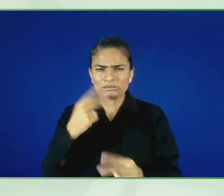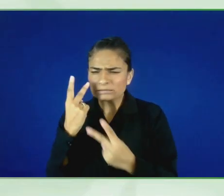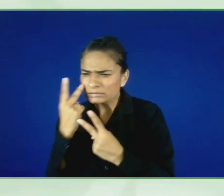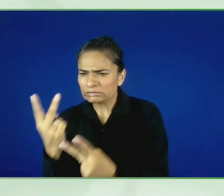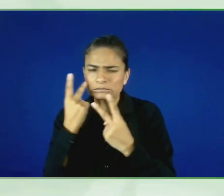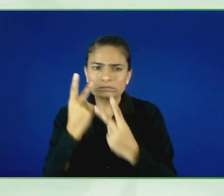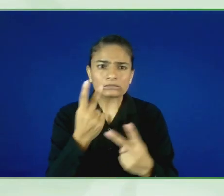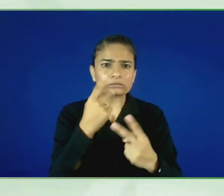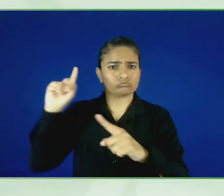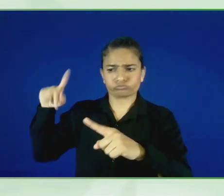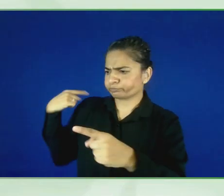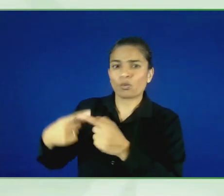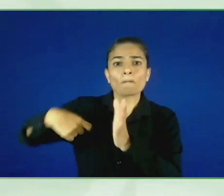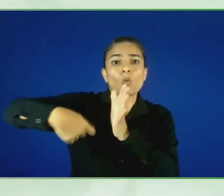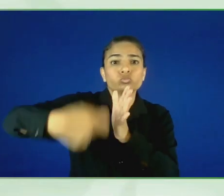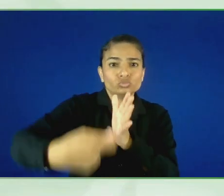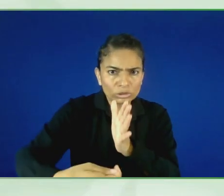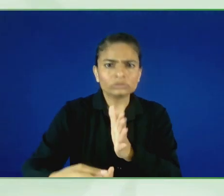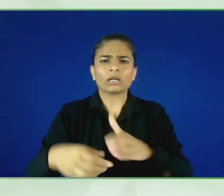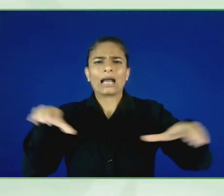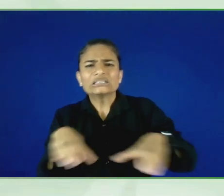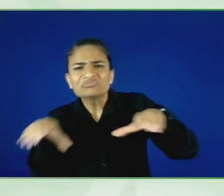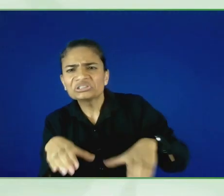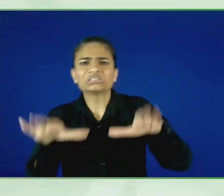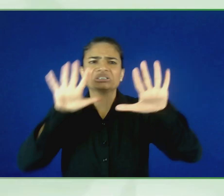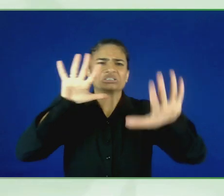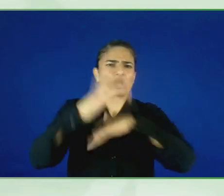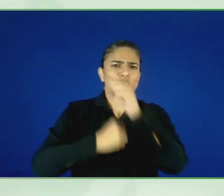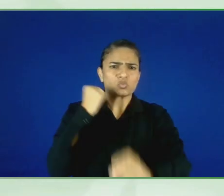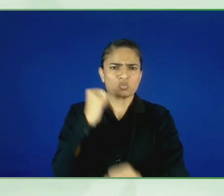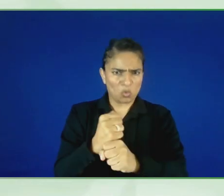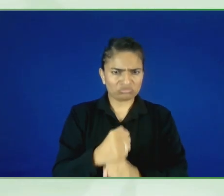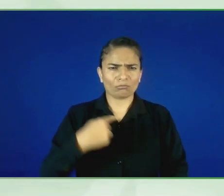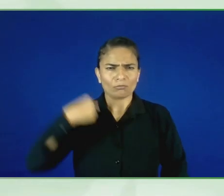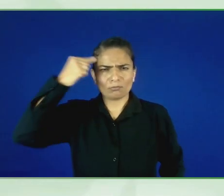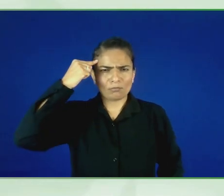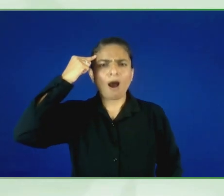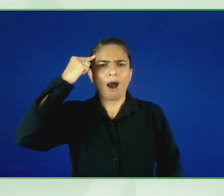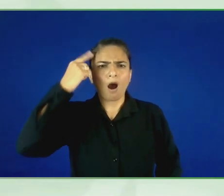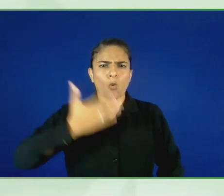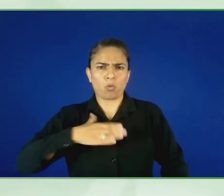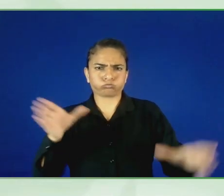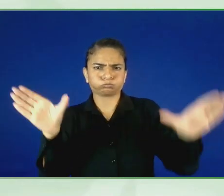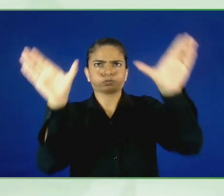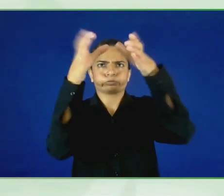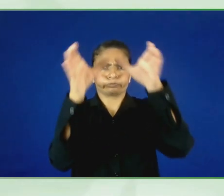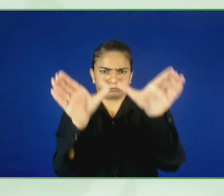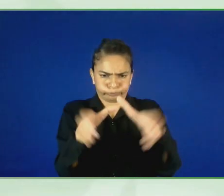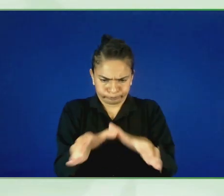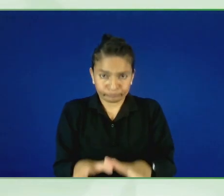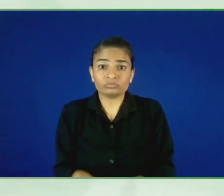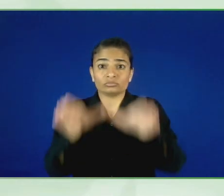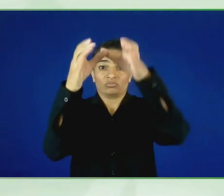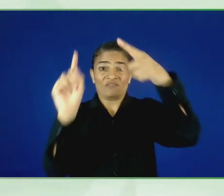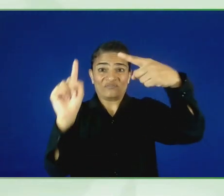relevant according to our work is lack of knowledge within the leadership teams and the responsible people